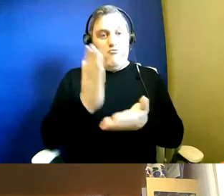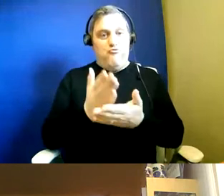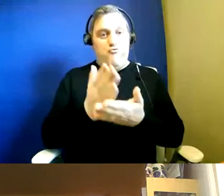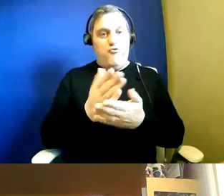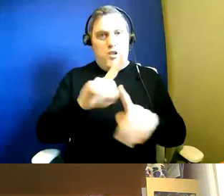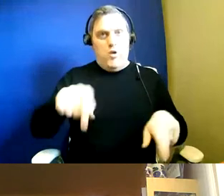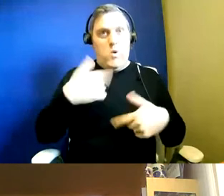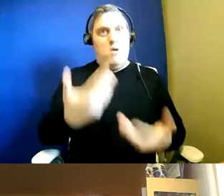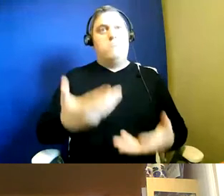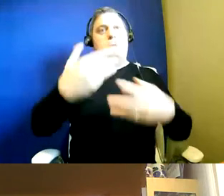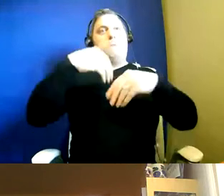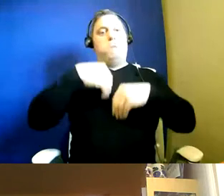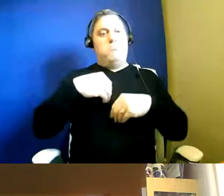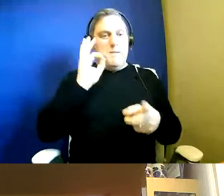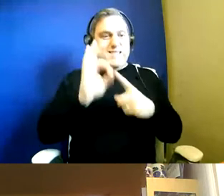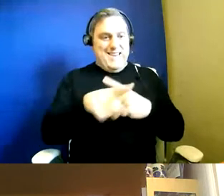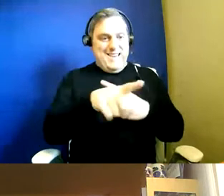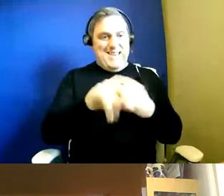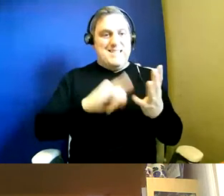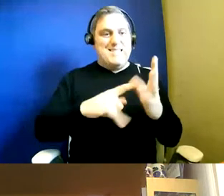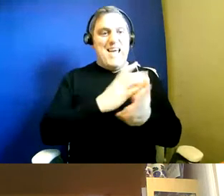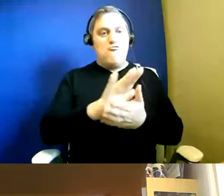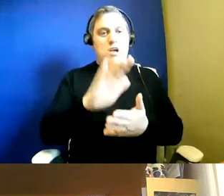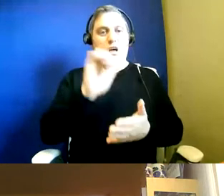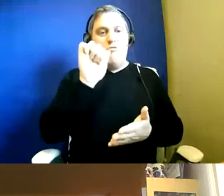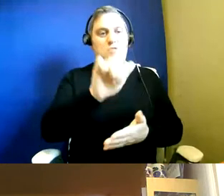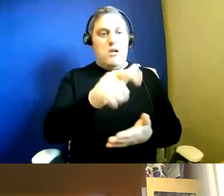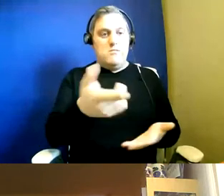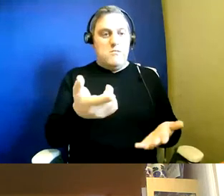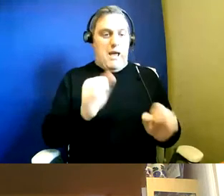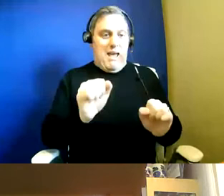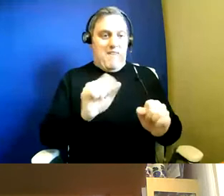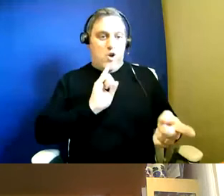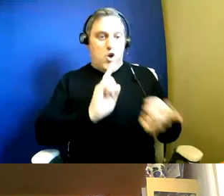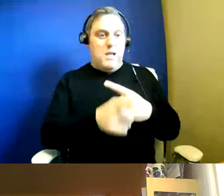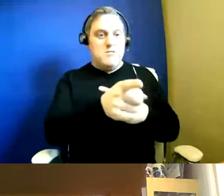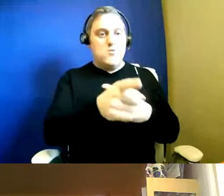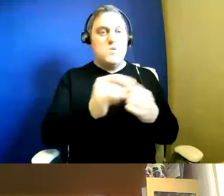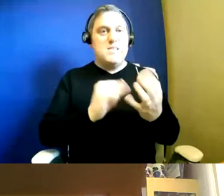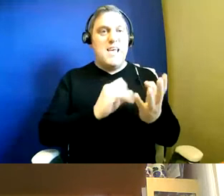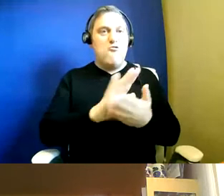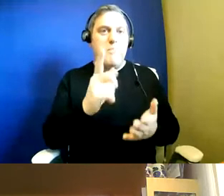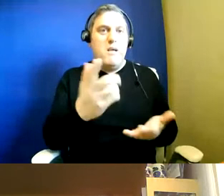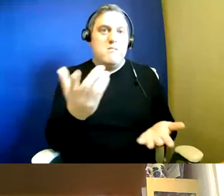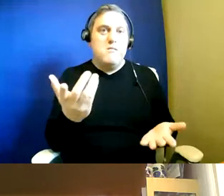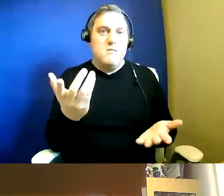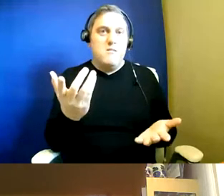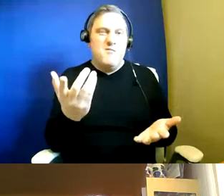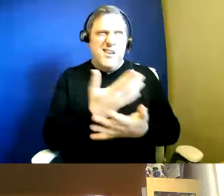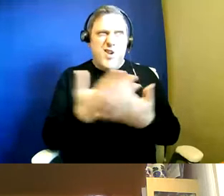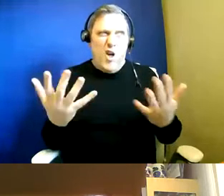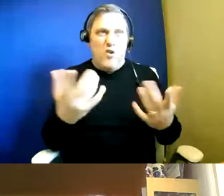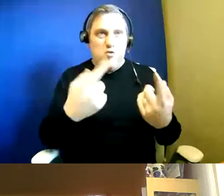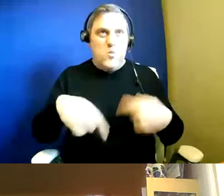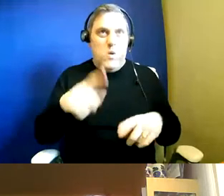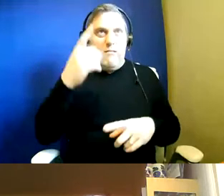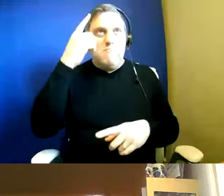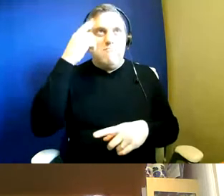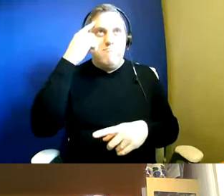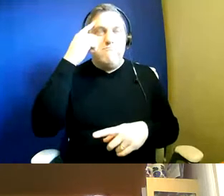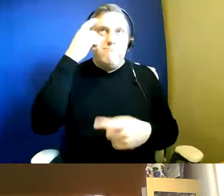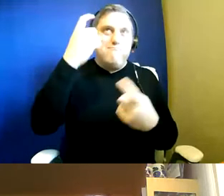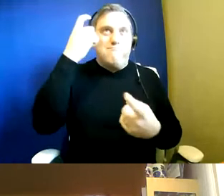a lot away, particularly Sarah's points, which, you know, I haven't commented on, but I think there's a lot that we can take away. So I'm